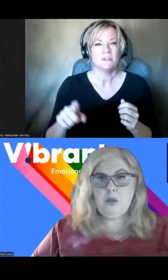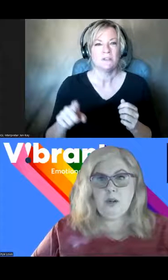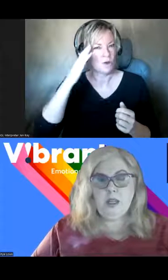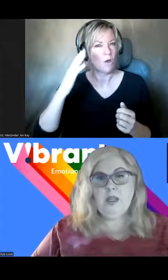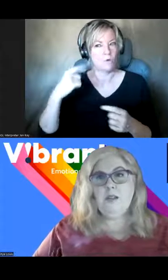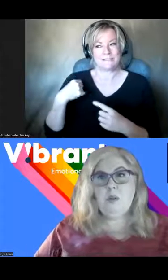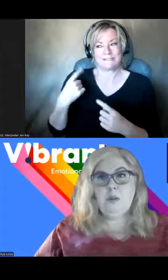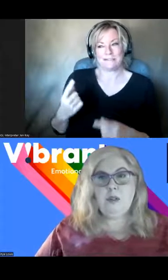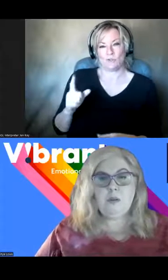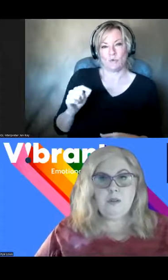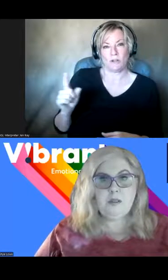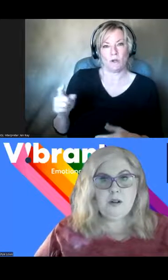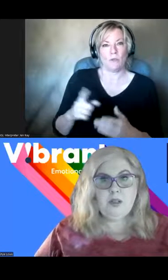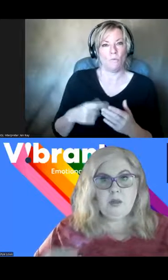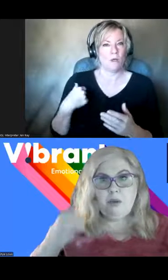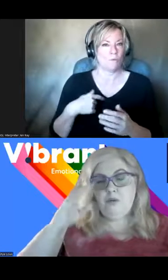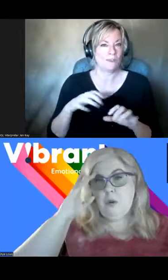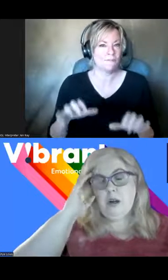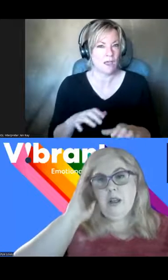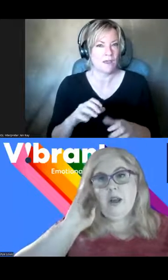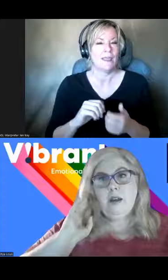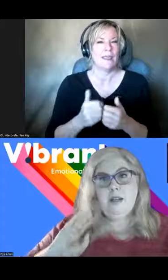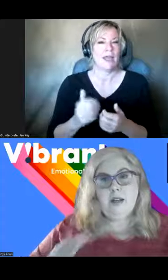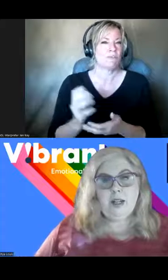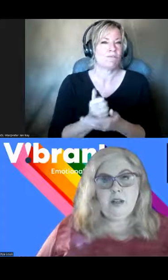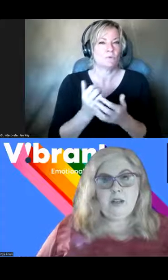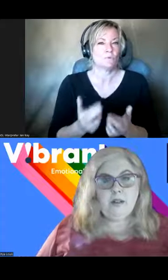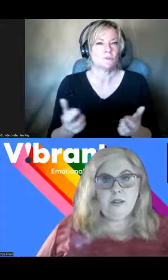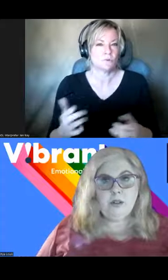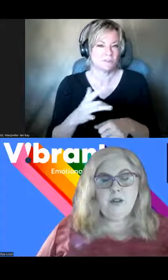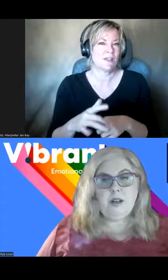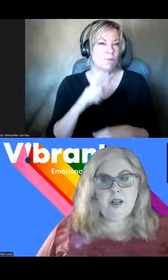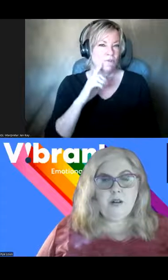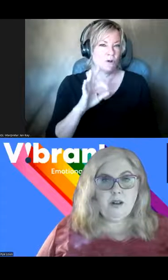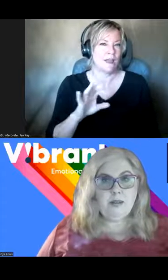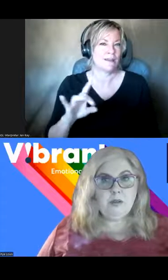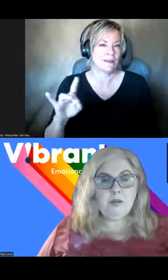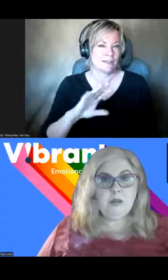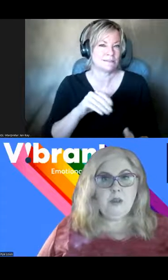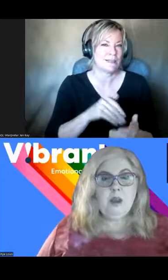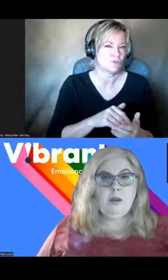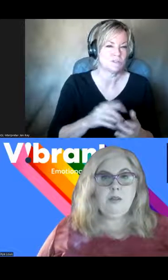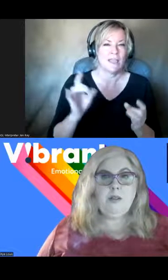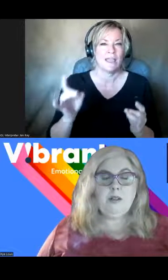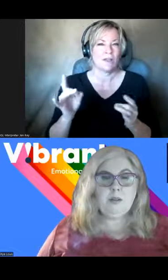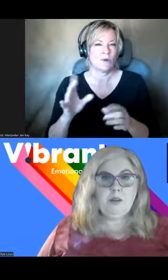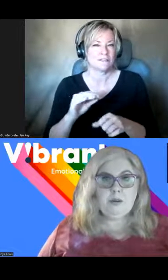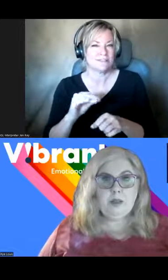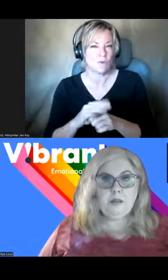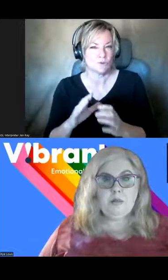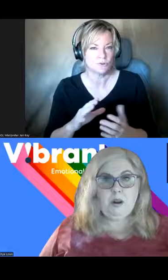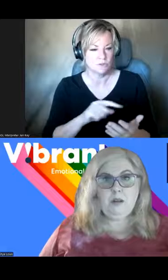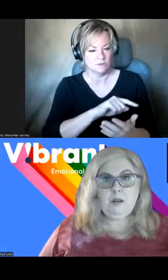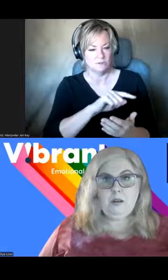since 2020. So with resources that are available for 988 centers and 988 crisis counselors to look at some of